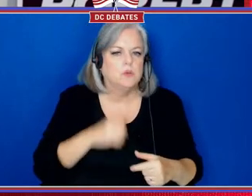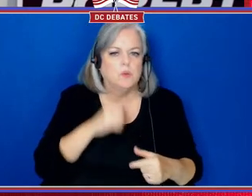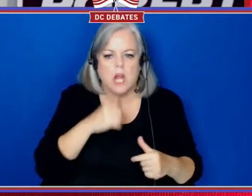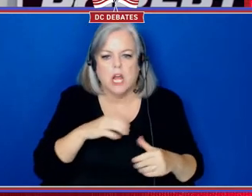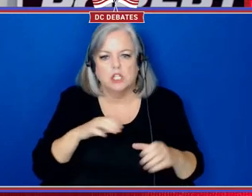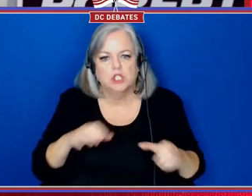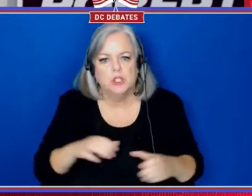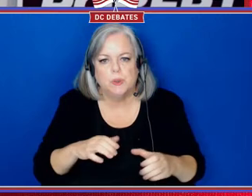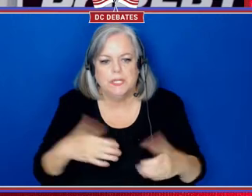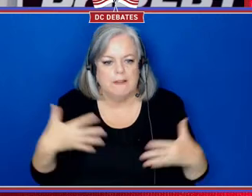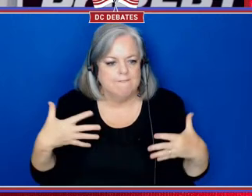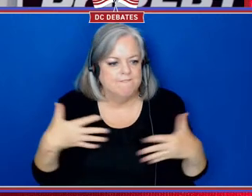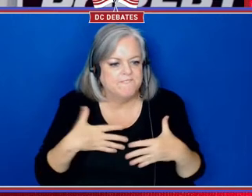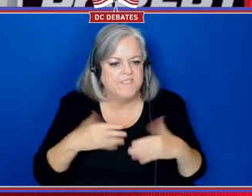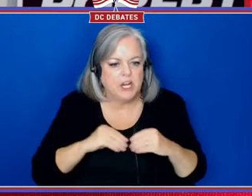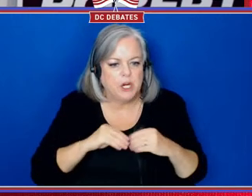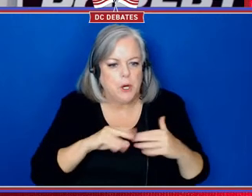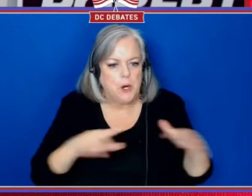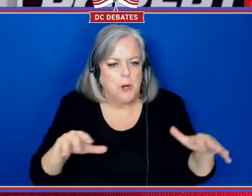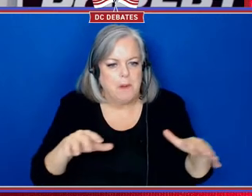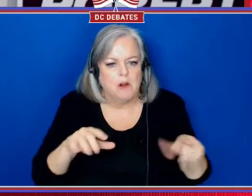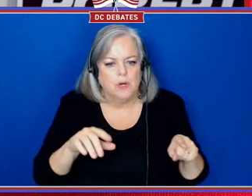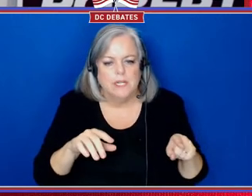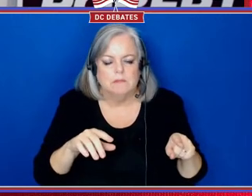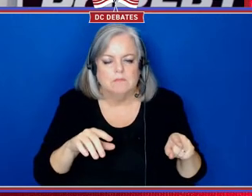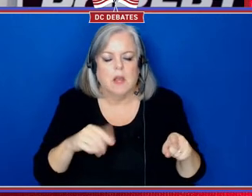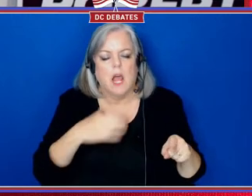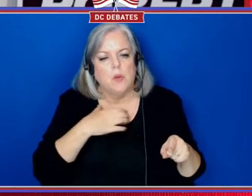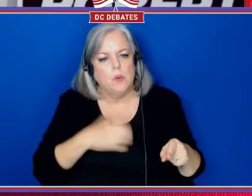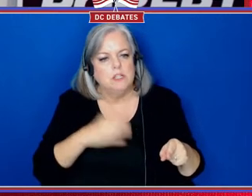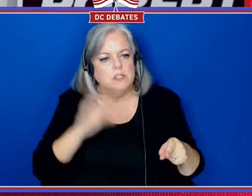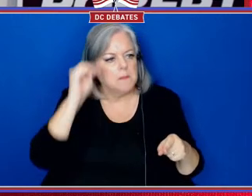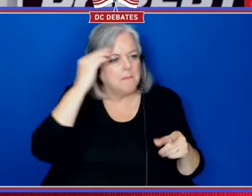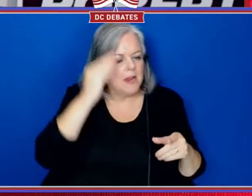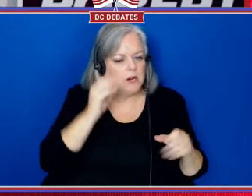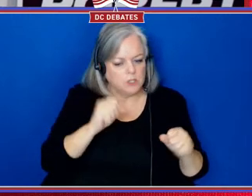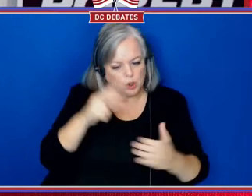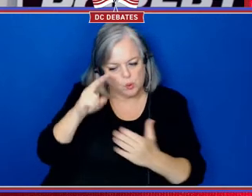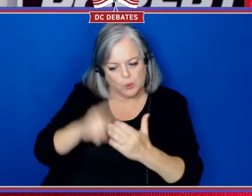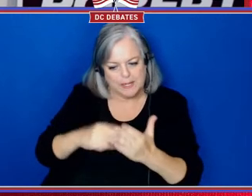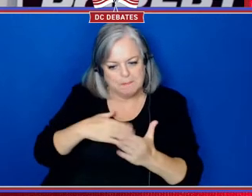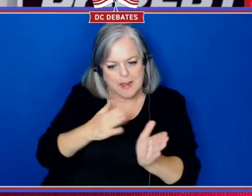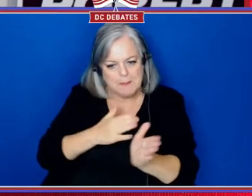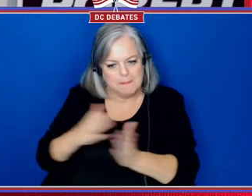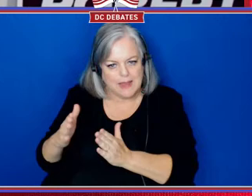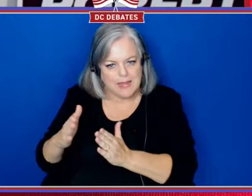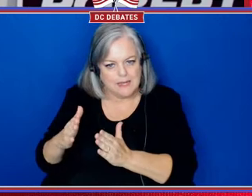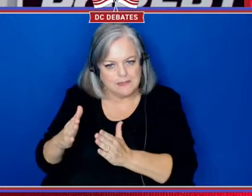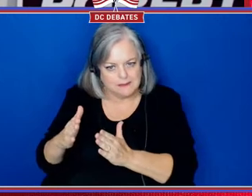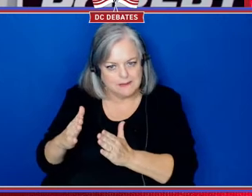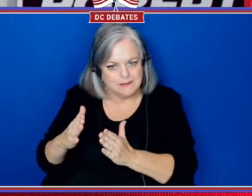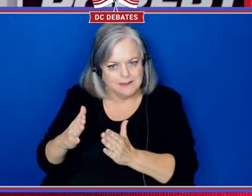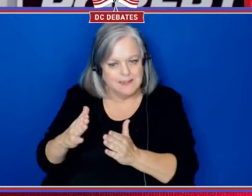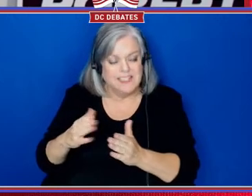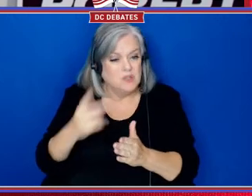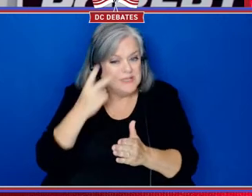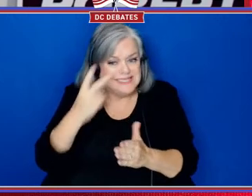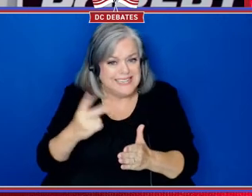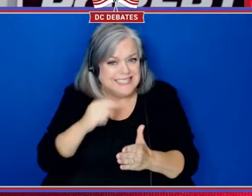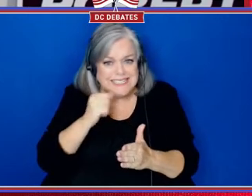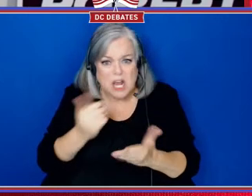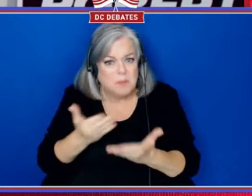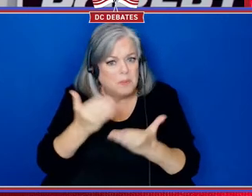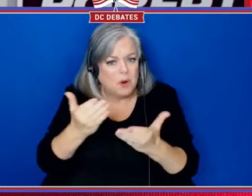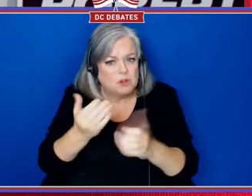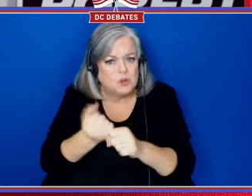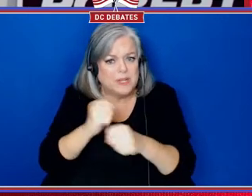just read my plan instead of reading the headlines. And she would see that it is not a proposal to create 10,000 government jobs. So I